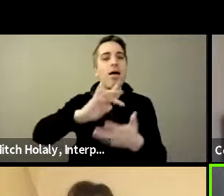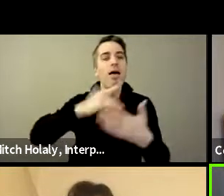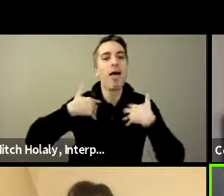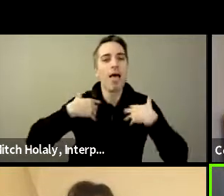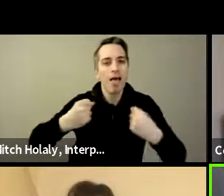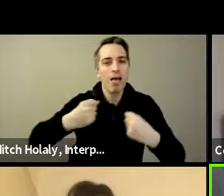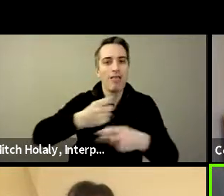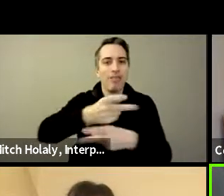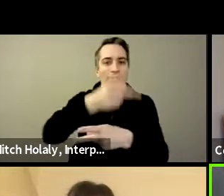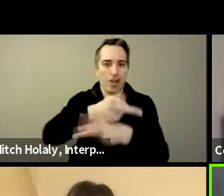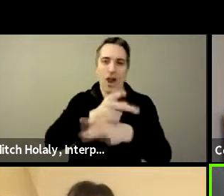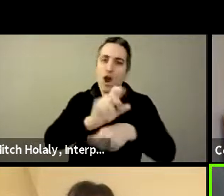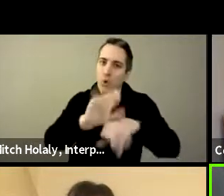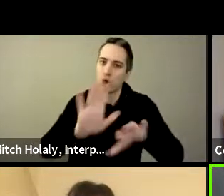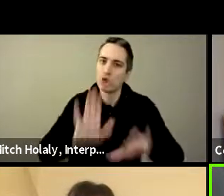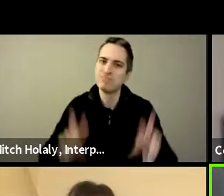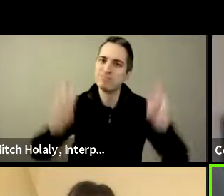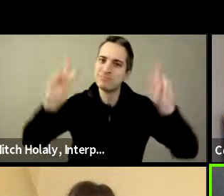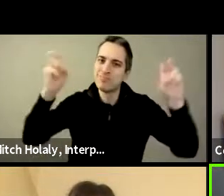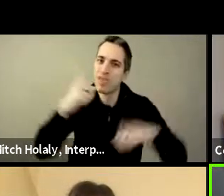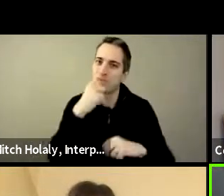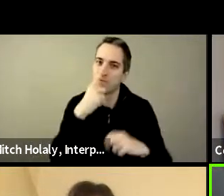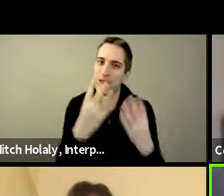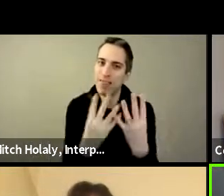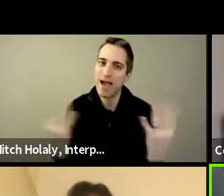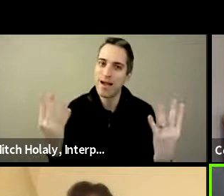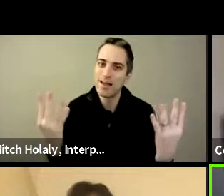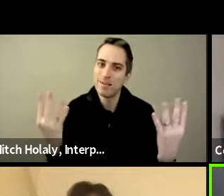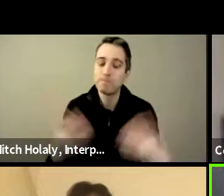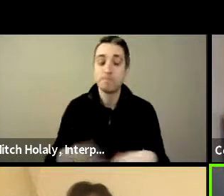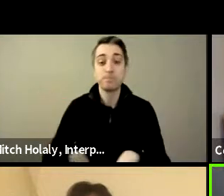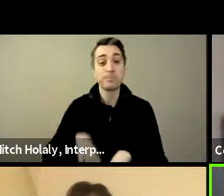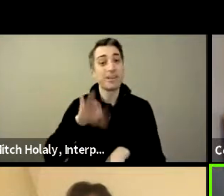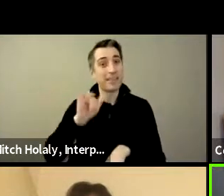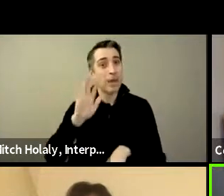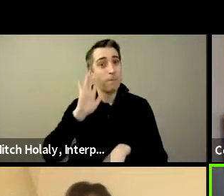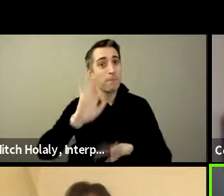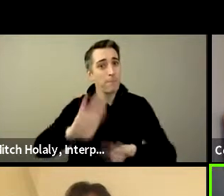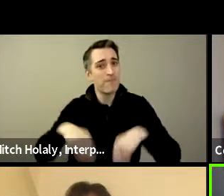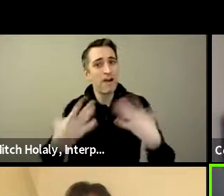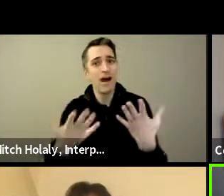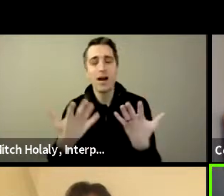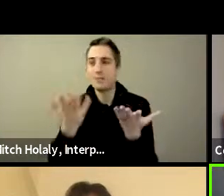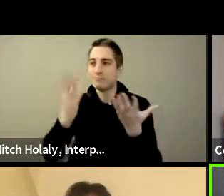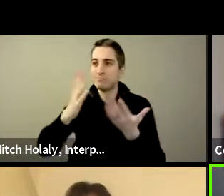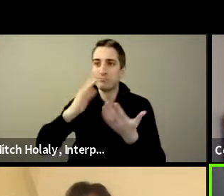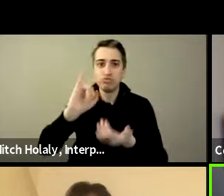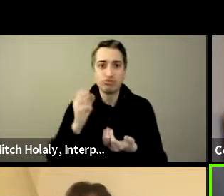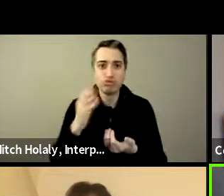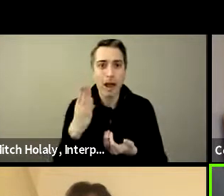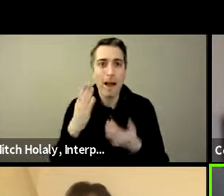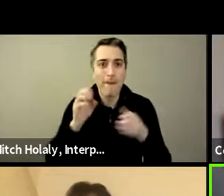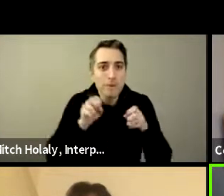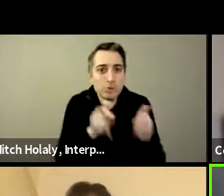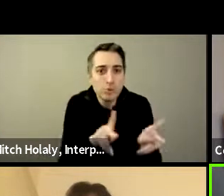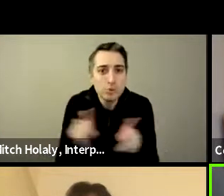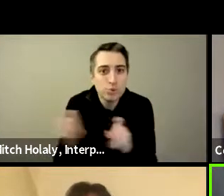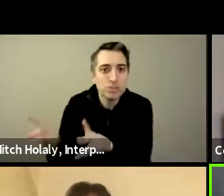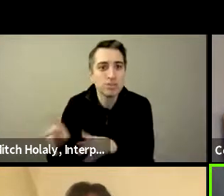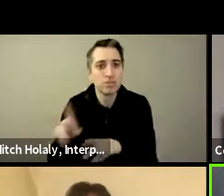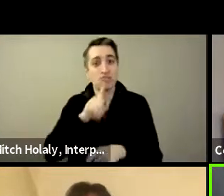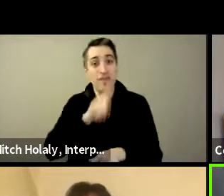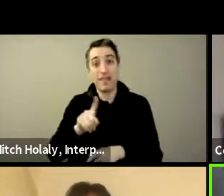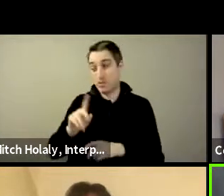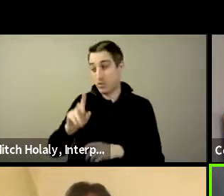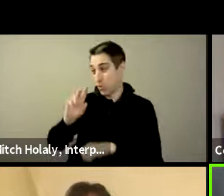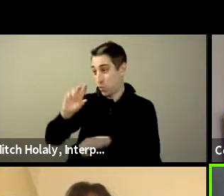would enhance, I would imagine, job opportunities and incentivize those particular jobs for women to leave those jobs